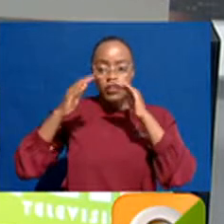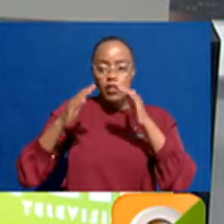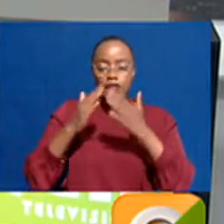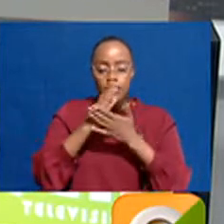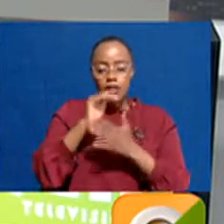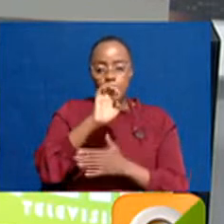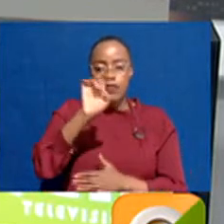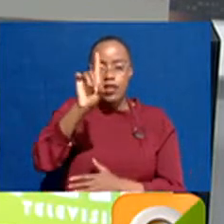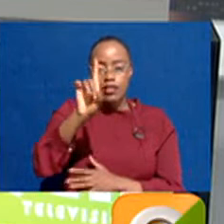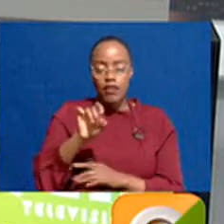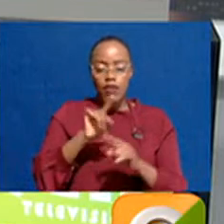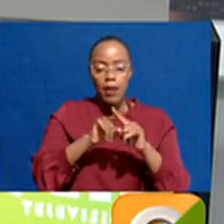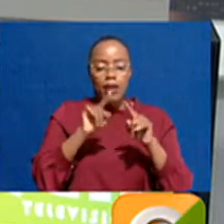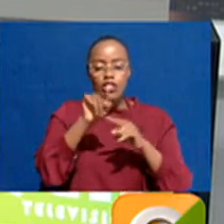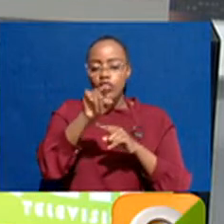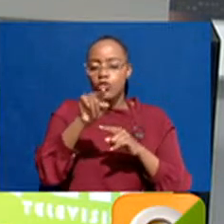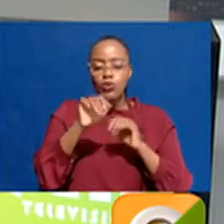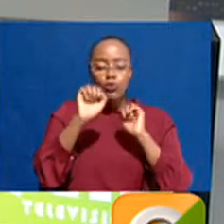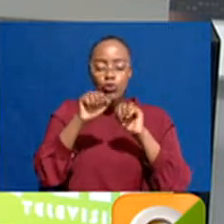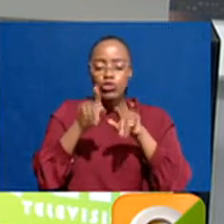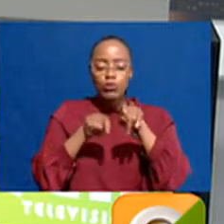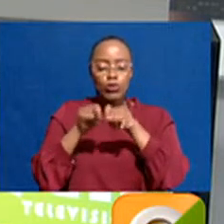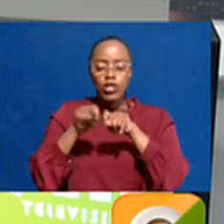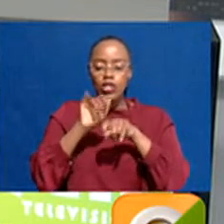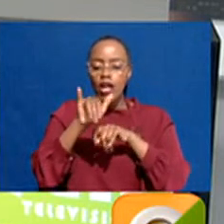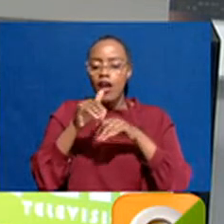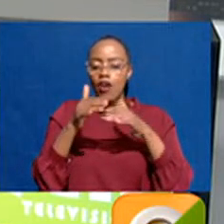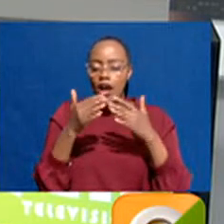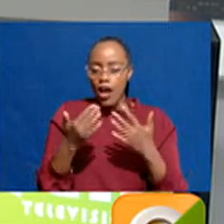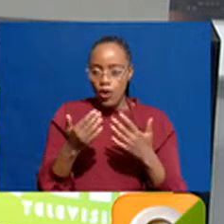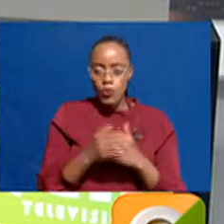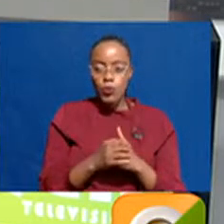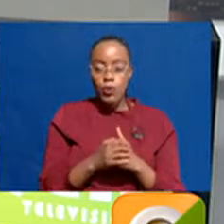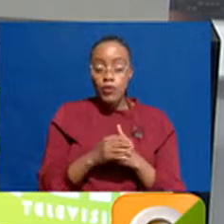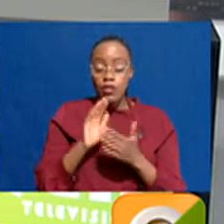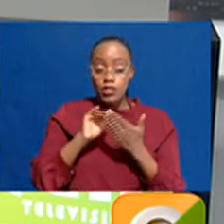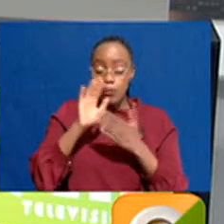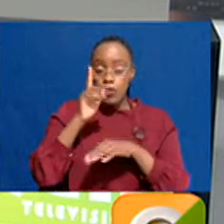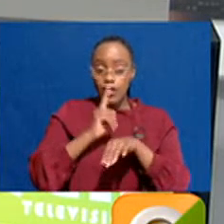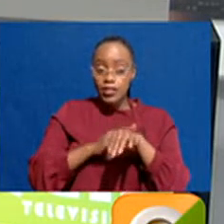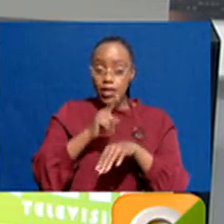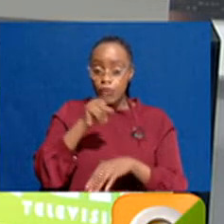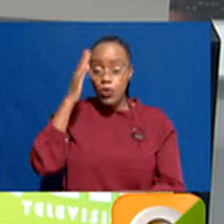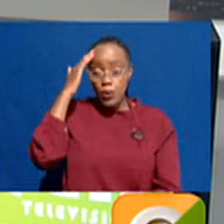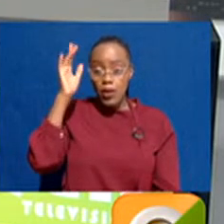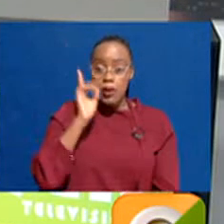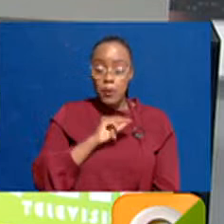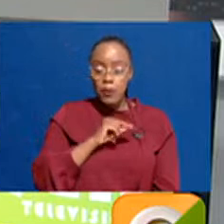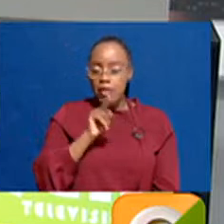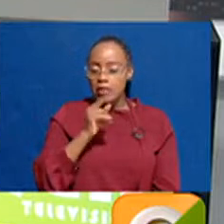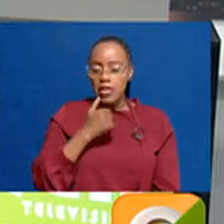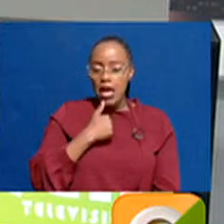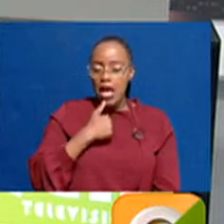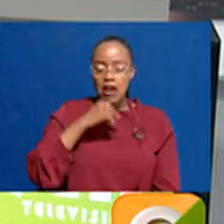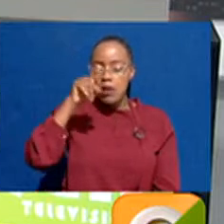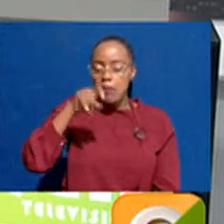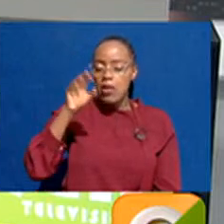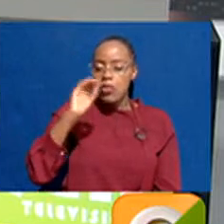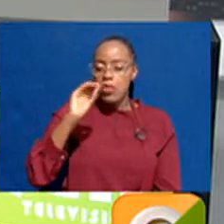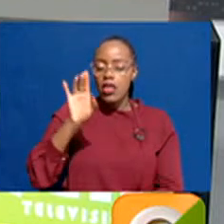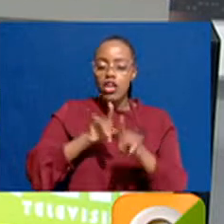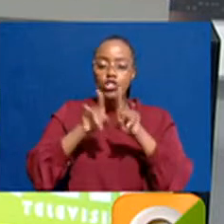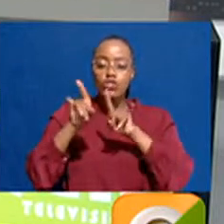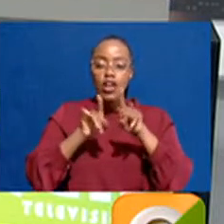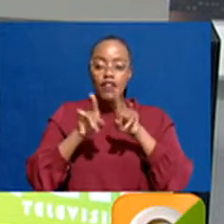them. But how do you regulate this mileage claim, especially when you know that they do not necessarily